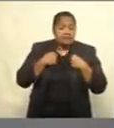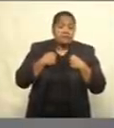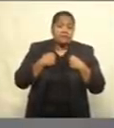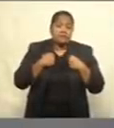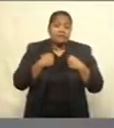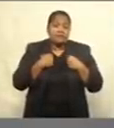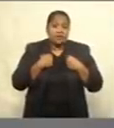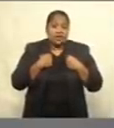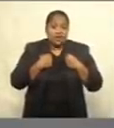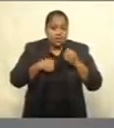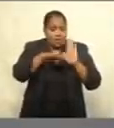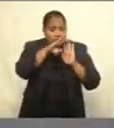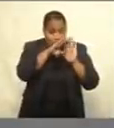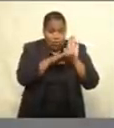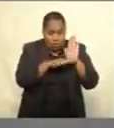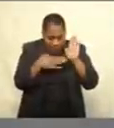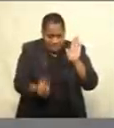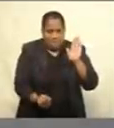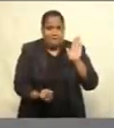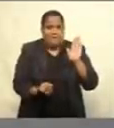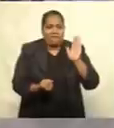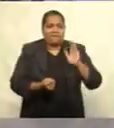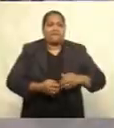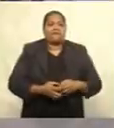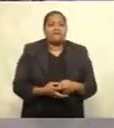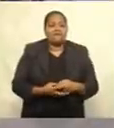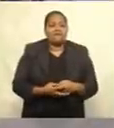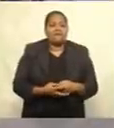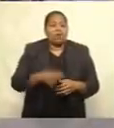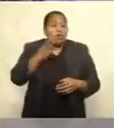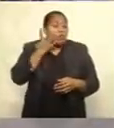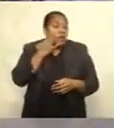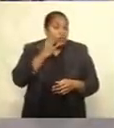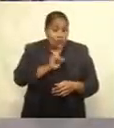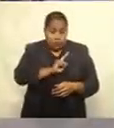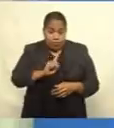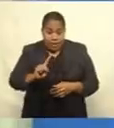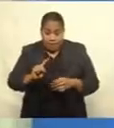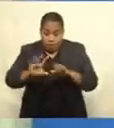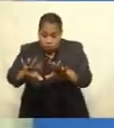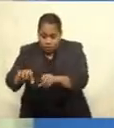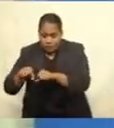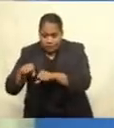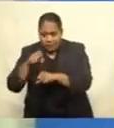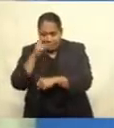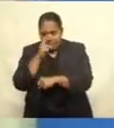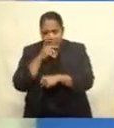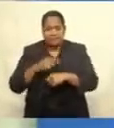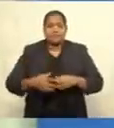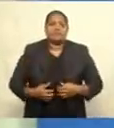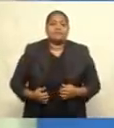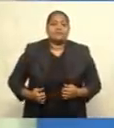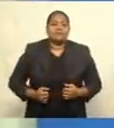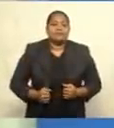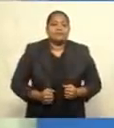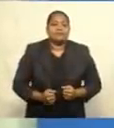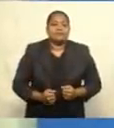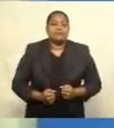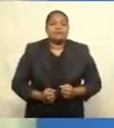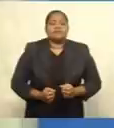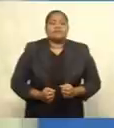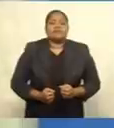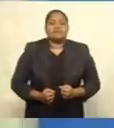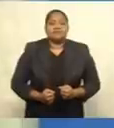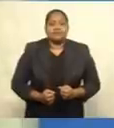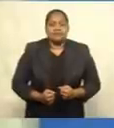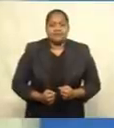our protocols too is there when we come and effect arrest on people. There are what we call red zones